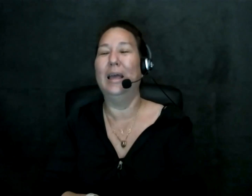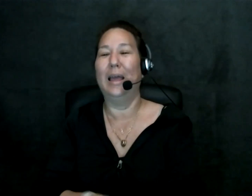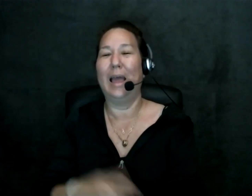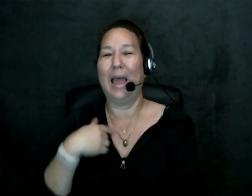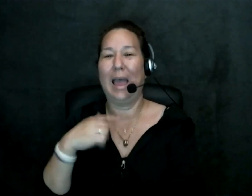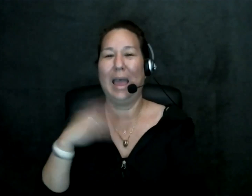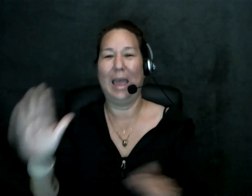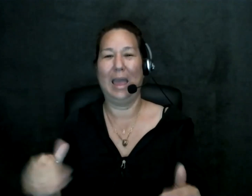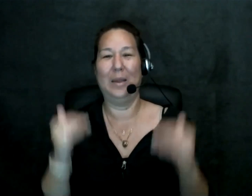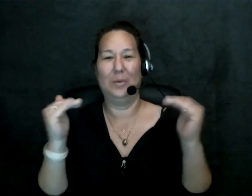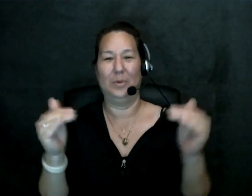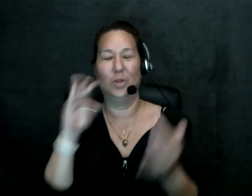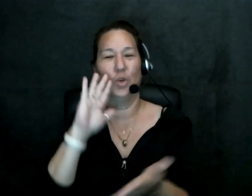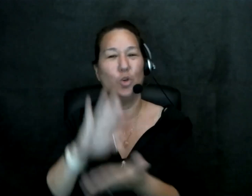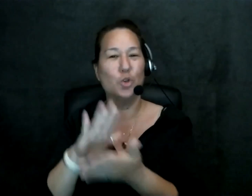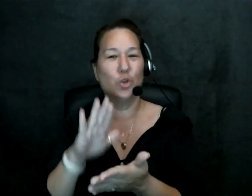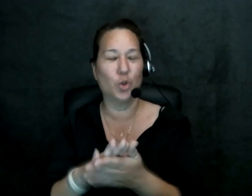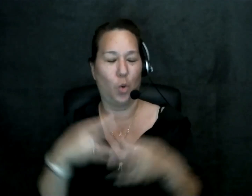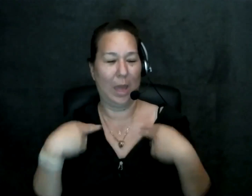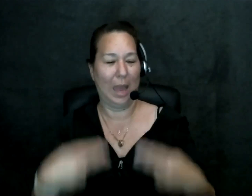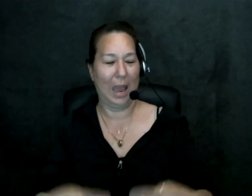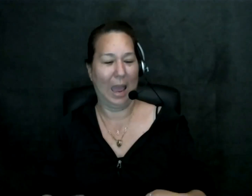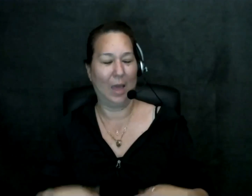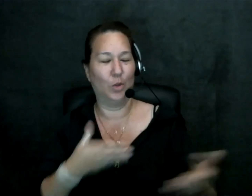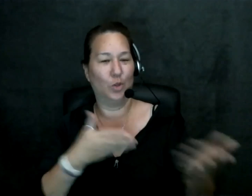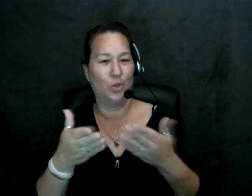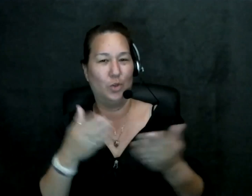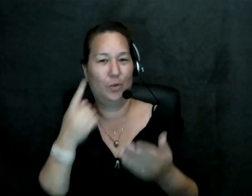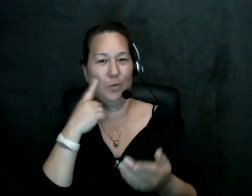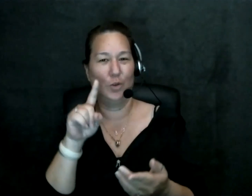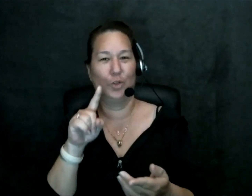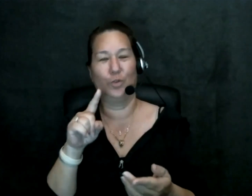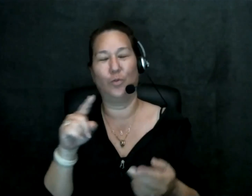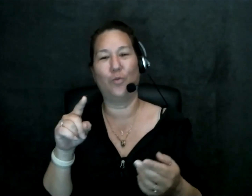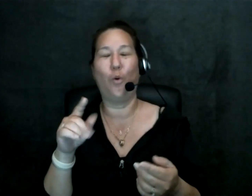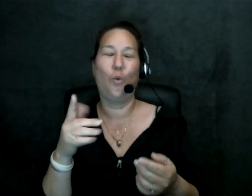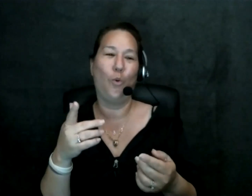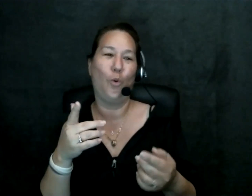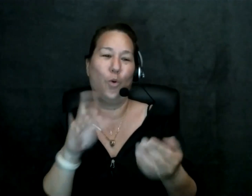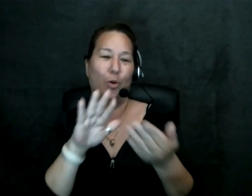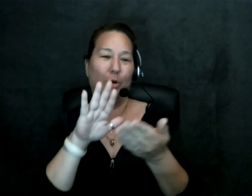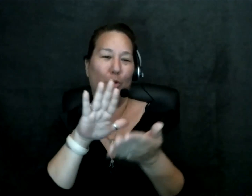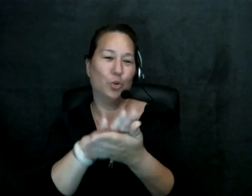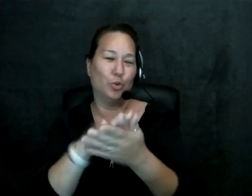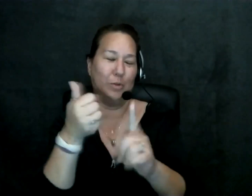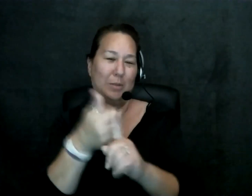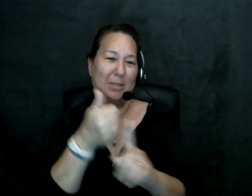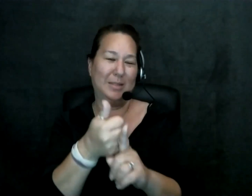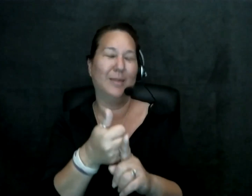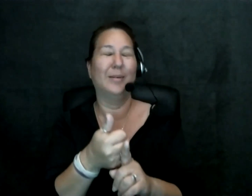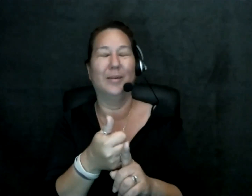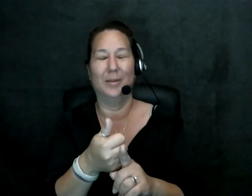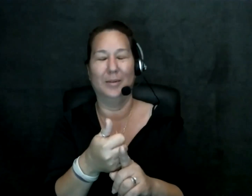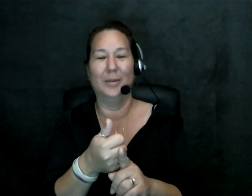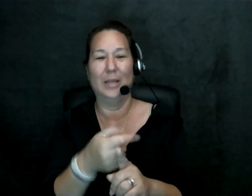the School Health Services Administrator within the Center for Healthy Schools and Communities. And she has